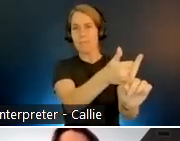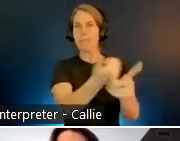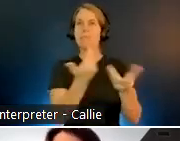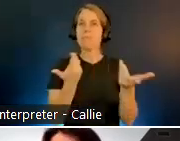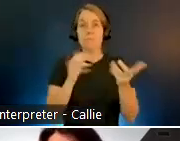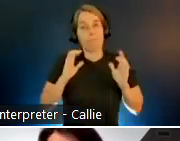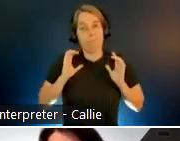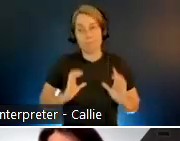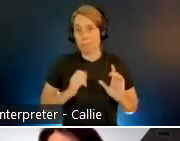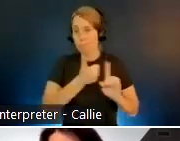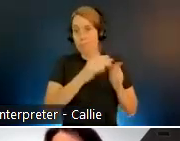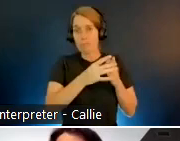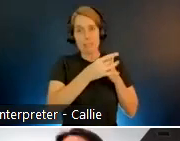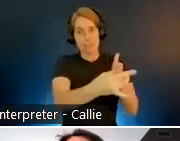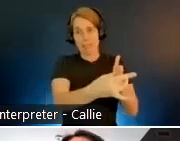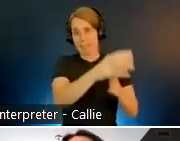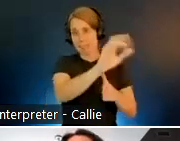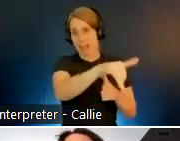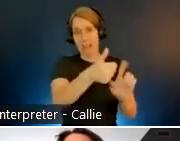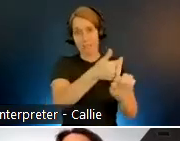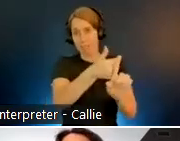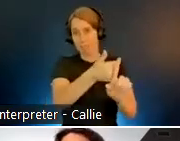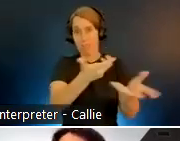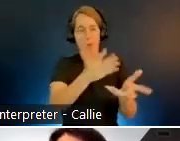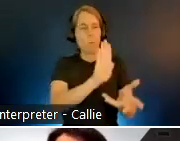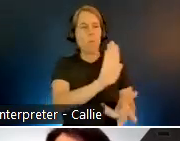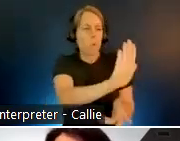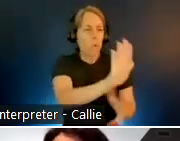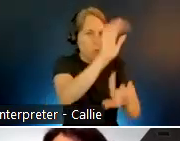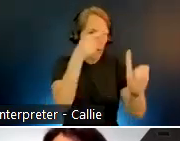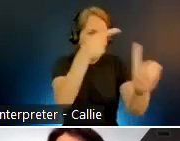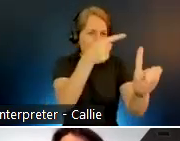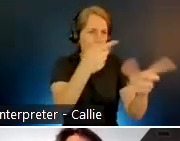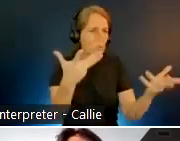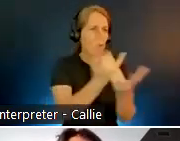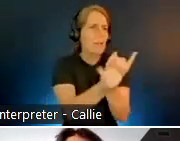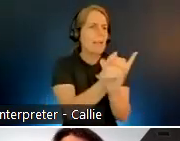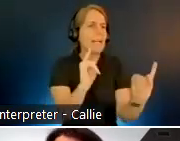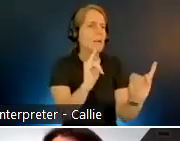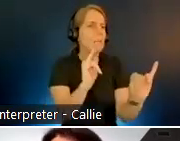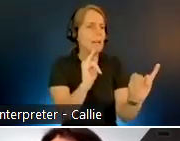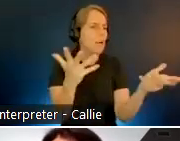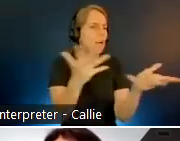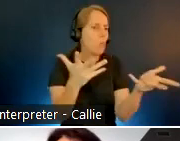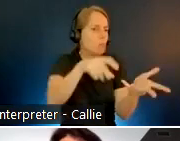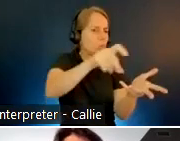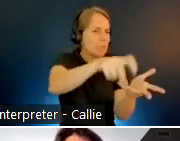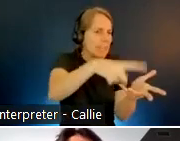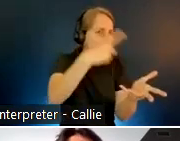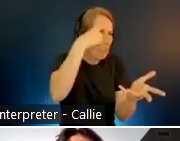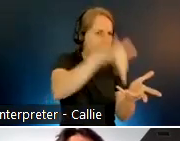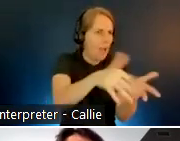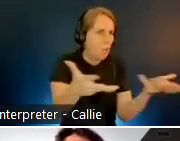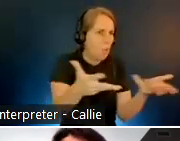us what types of goals they have, what is going to help them be more independent. So sometimes that's employment.